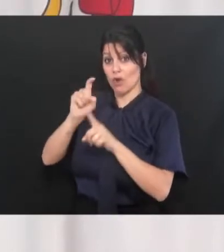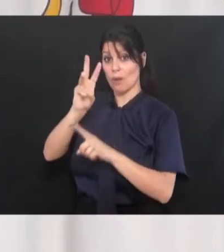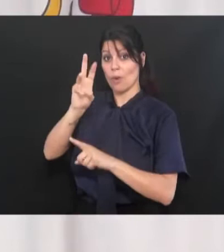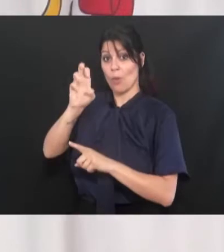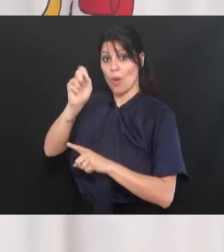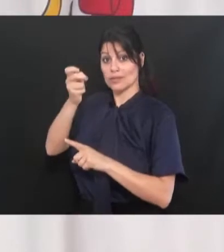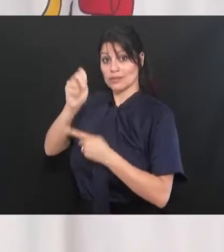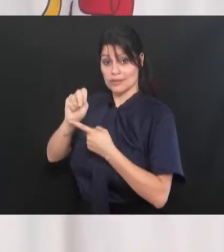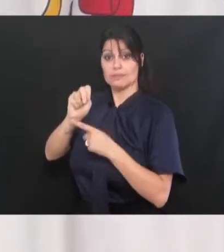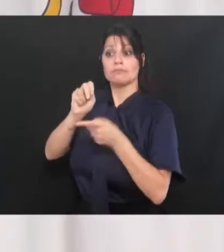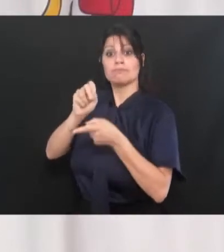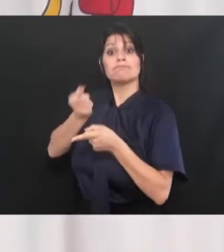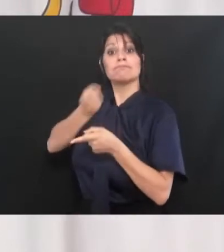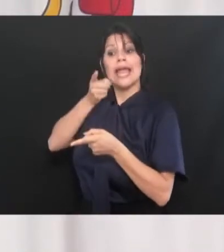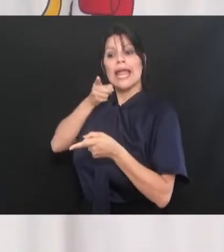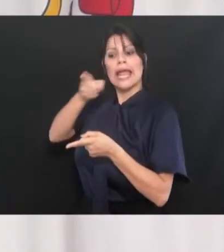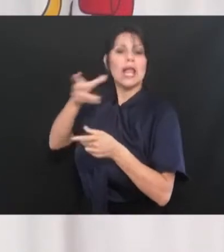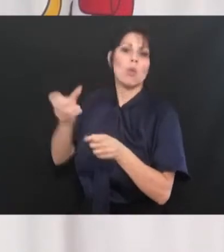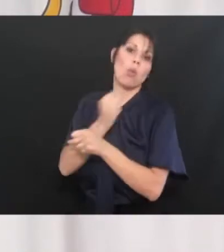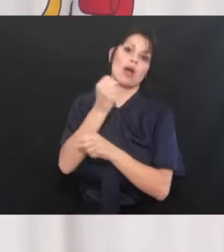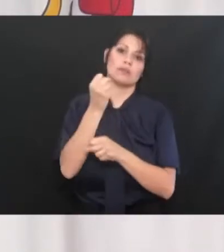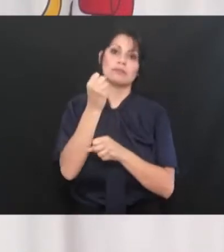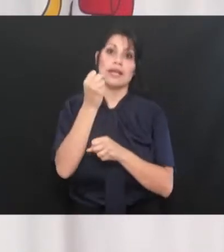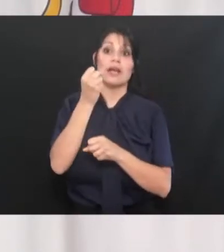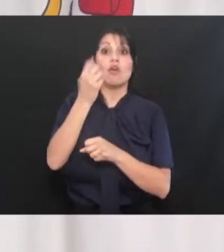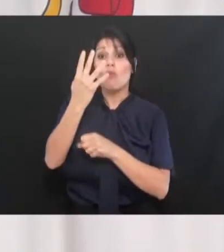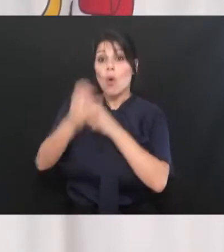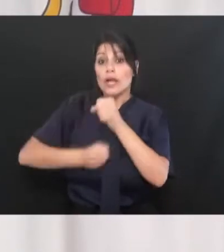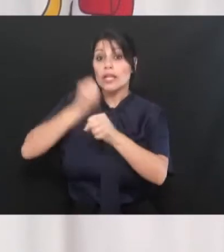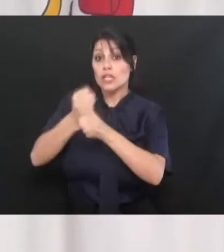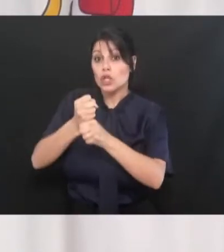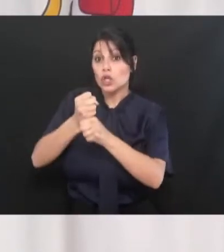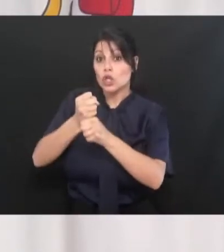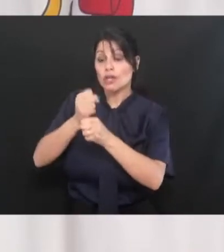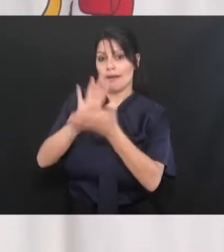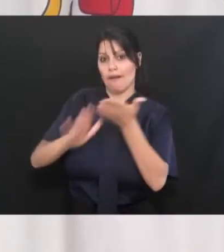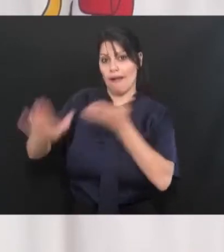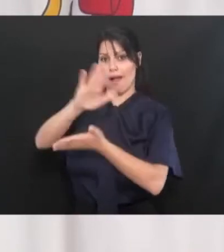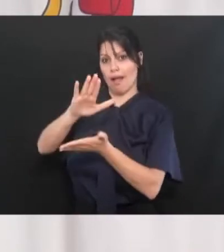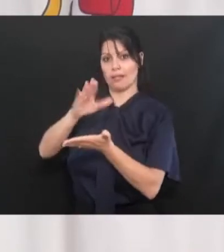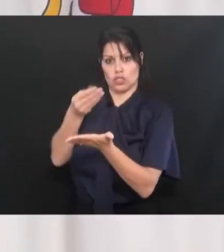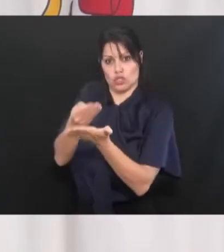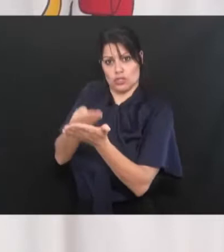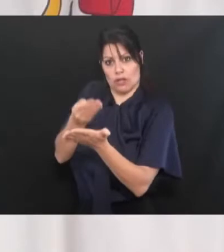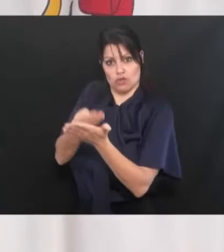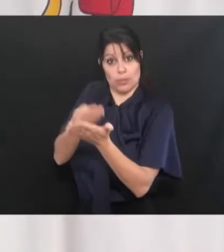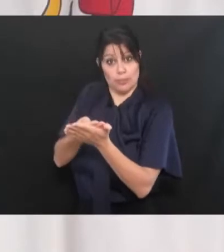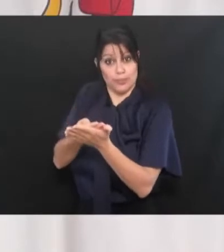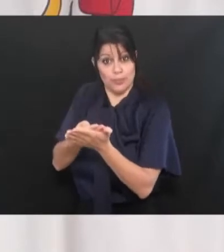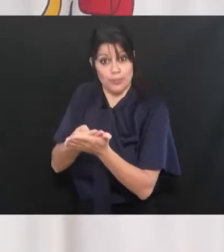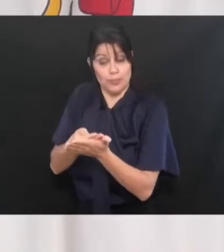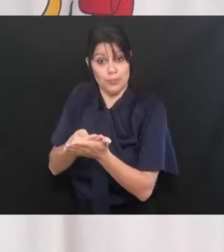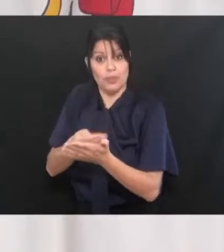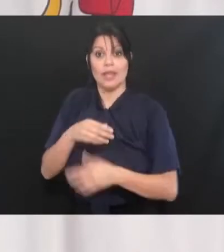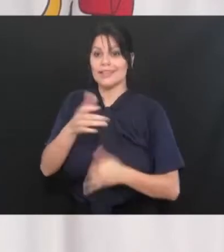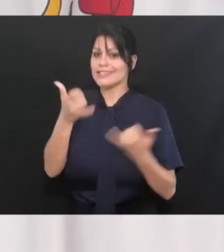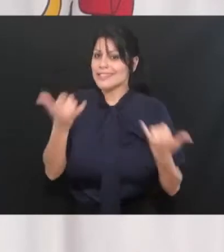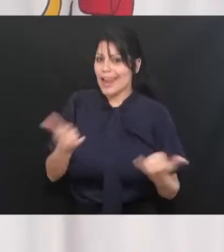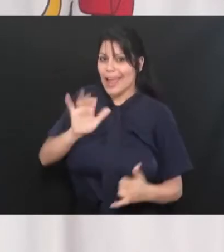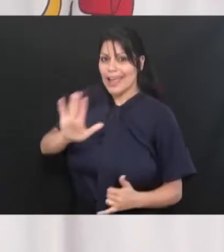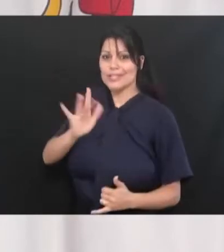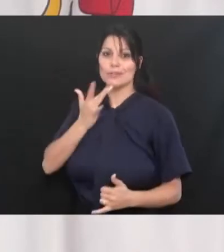one of the 4-year full scholarships to any of our public institutions. And today's Liam's